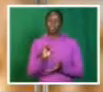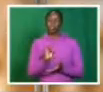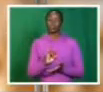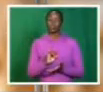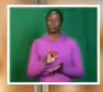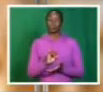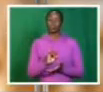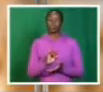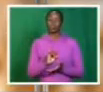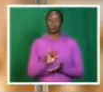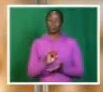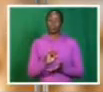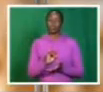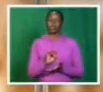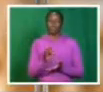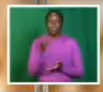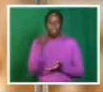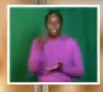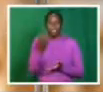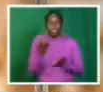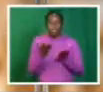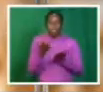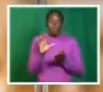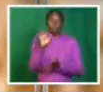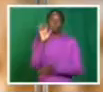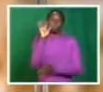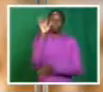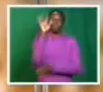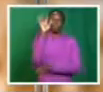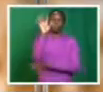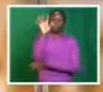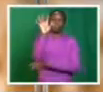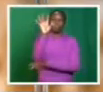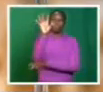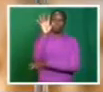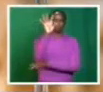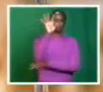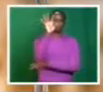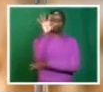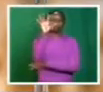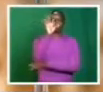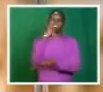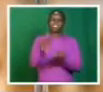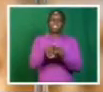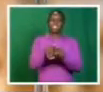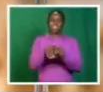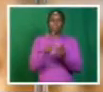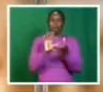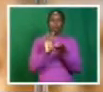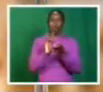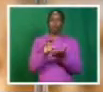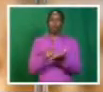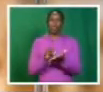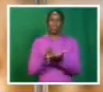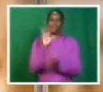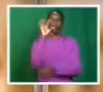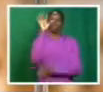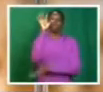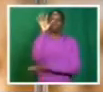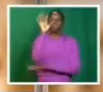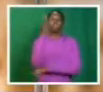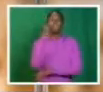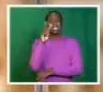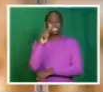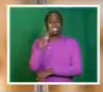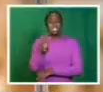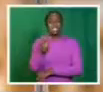is when you see the satellite dishes everywhere or also in our homes, you will see that those satellite